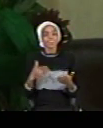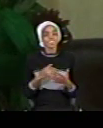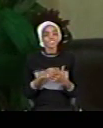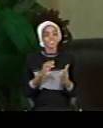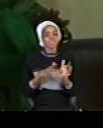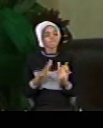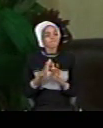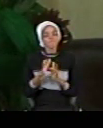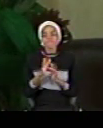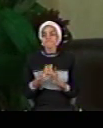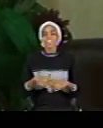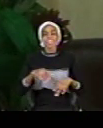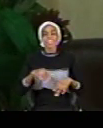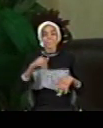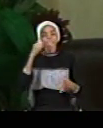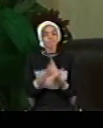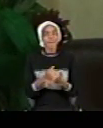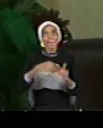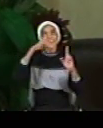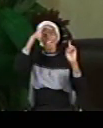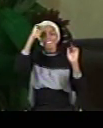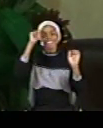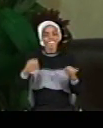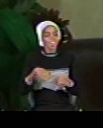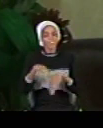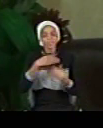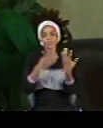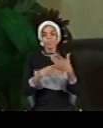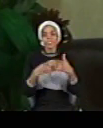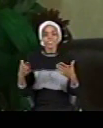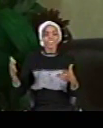Jesus can do our things.